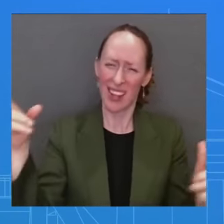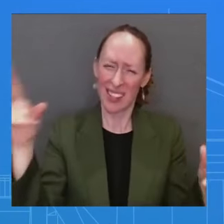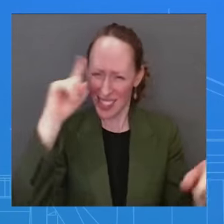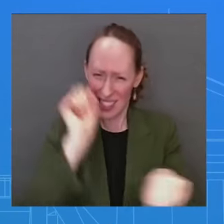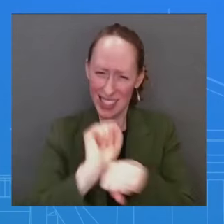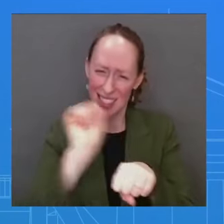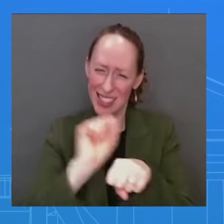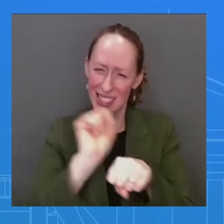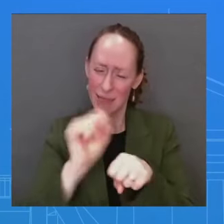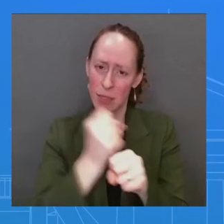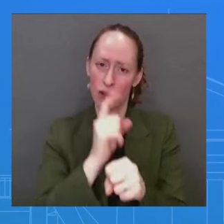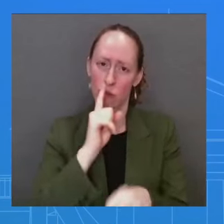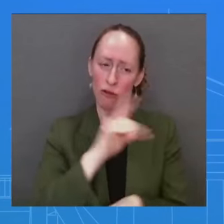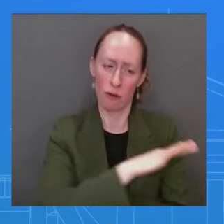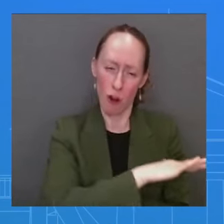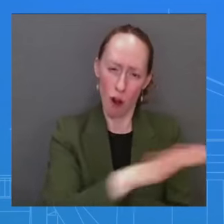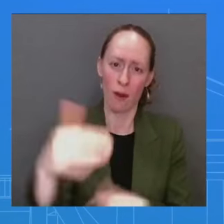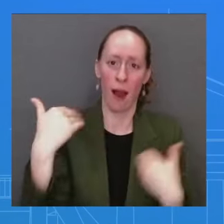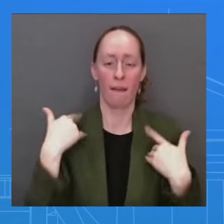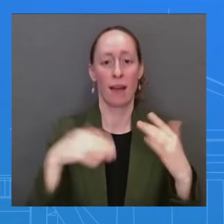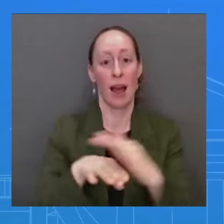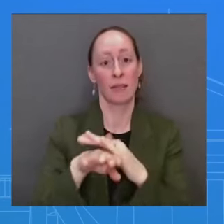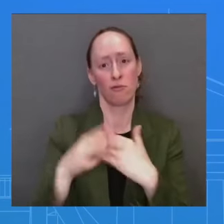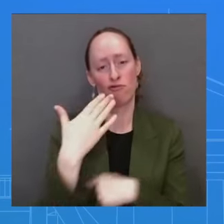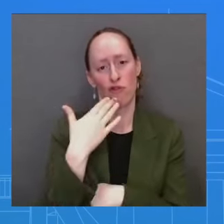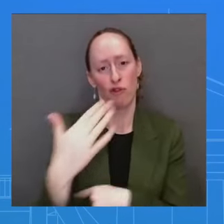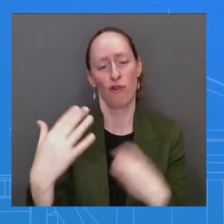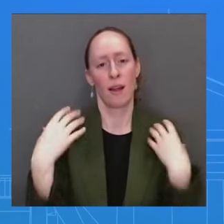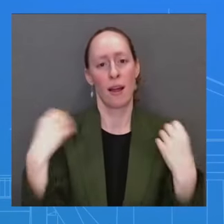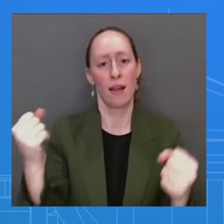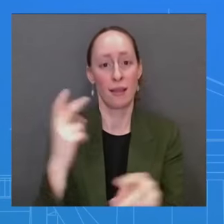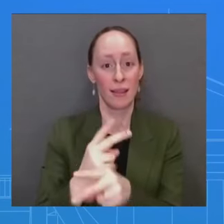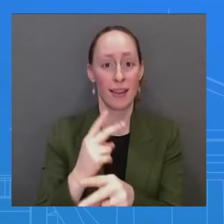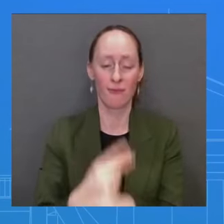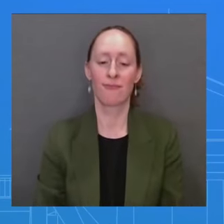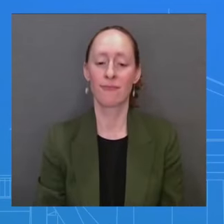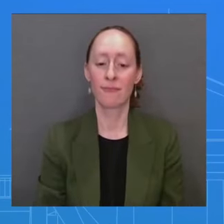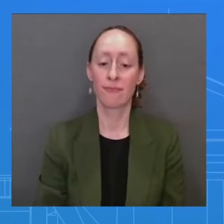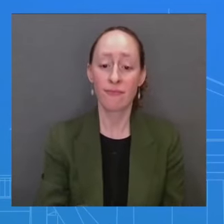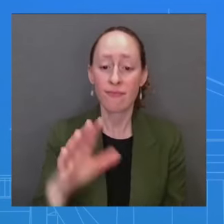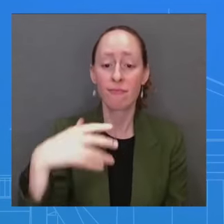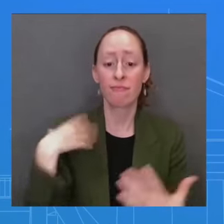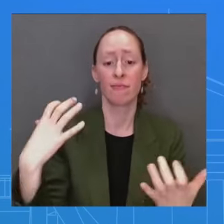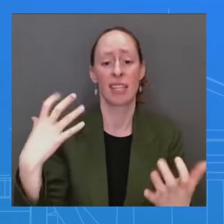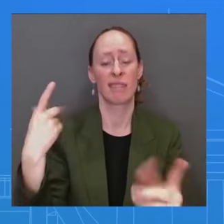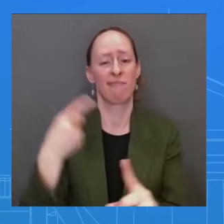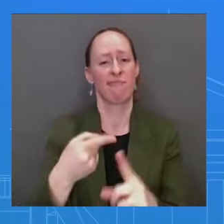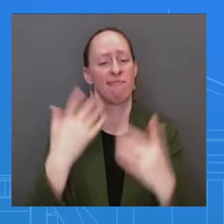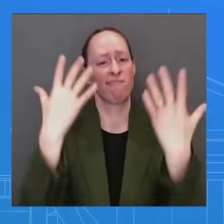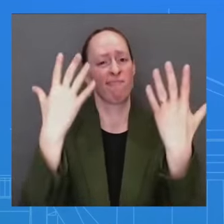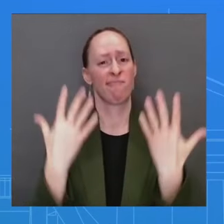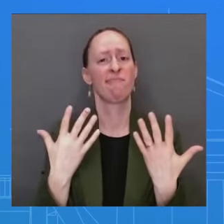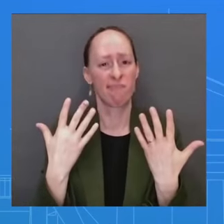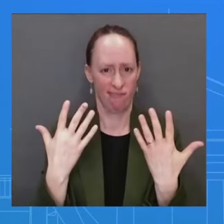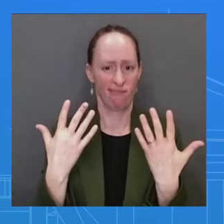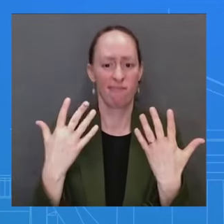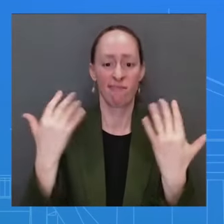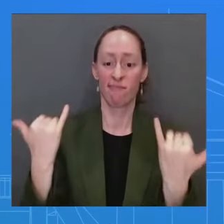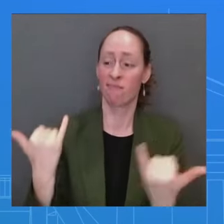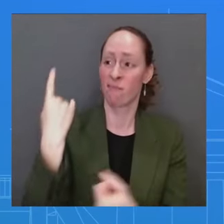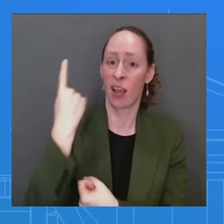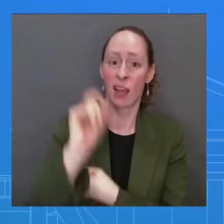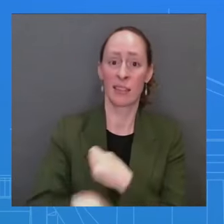I also want to say a word about a tragic anniversary and new actions by the DOJ today. 1 year ago today, President